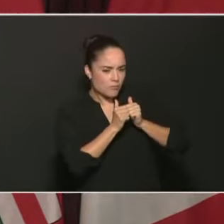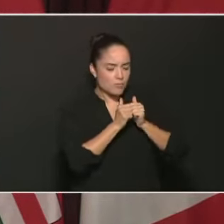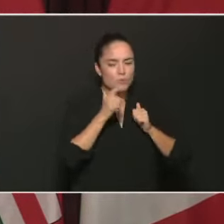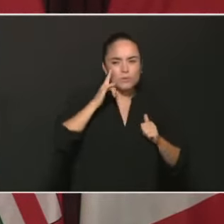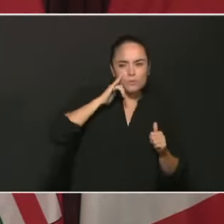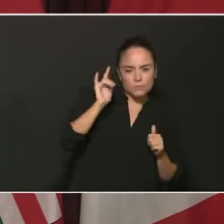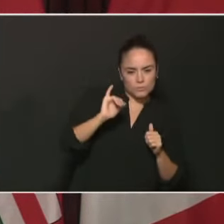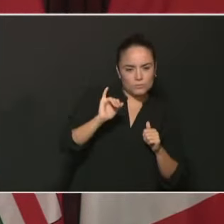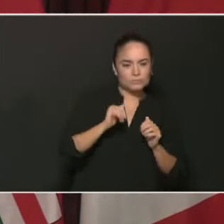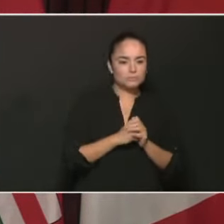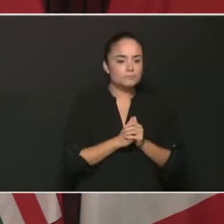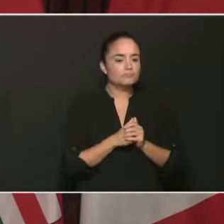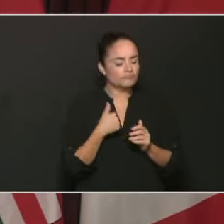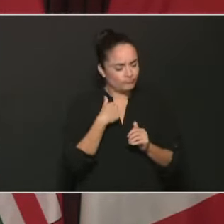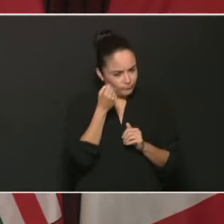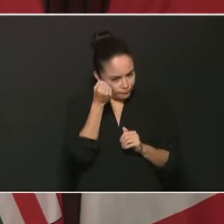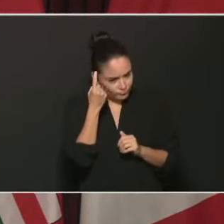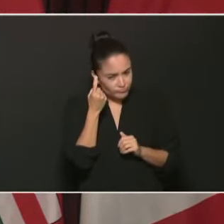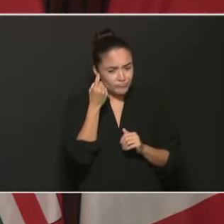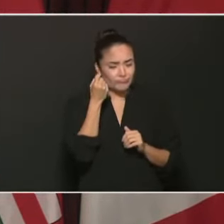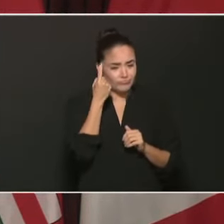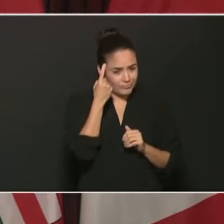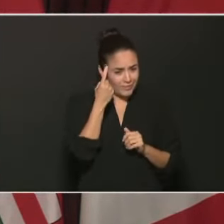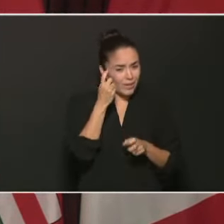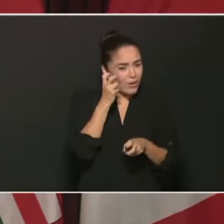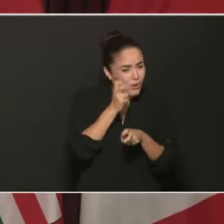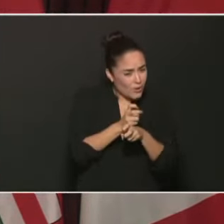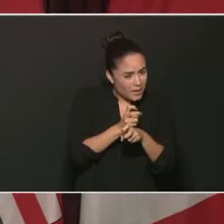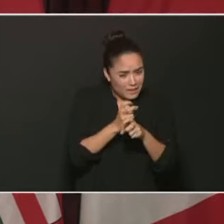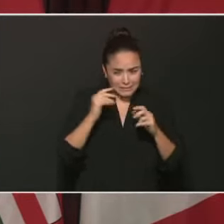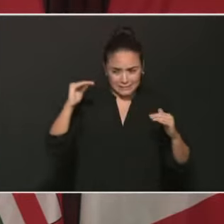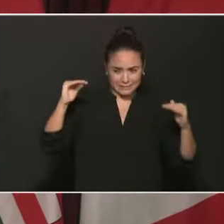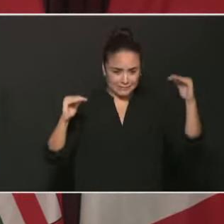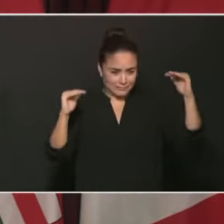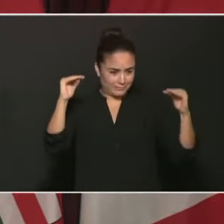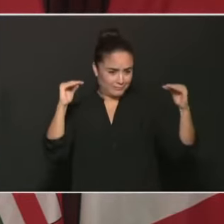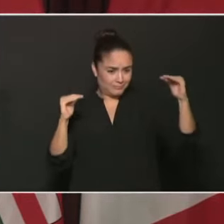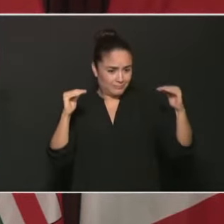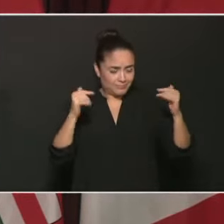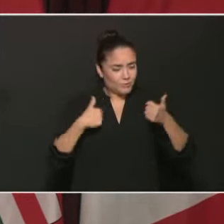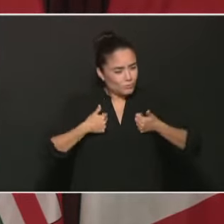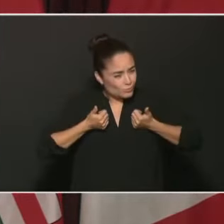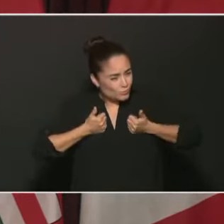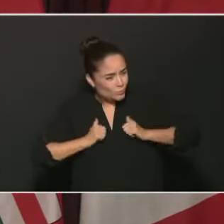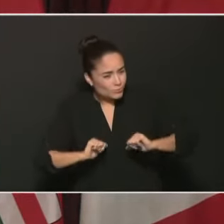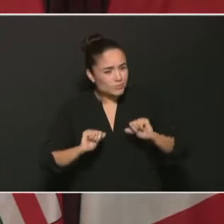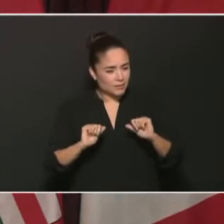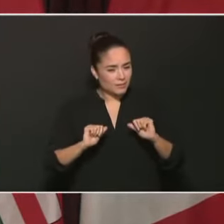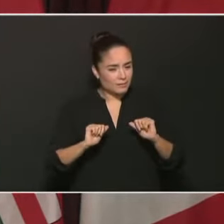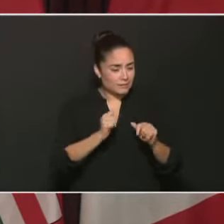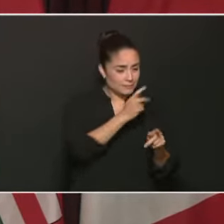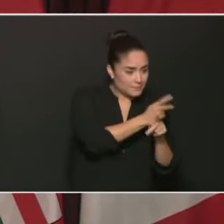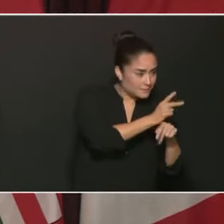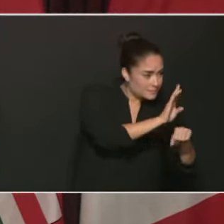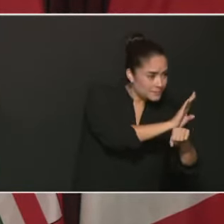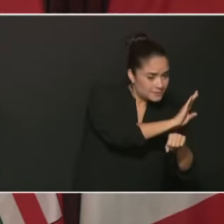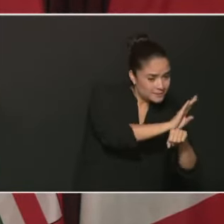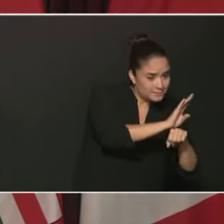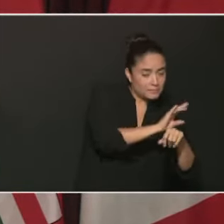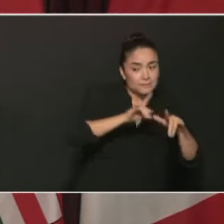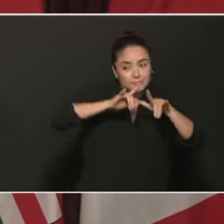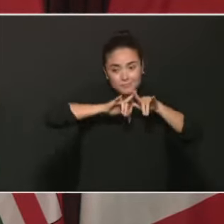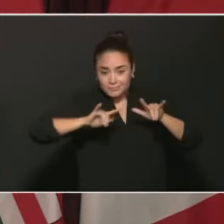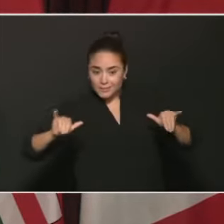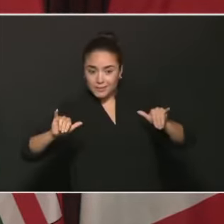a very delicate balance that we try to maintain. Proportionate, keeping businesses open, but also keeping